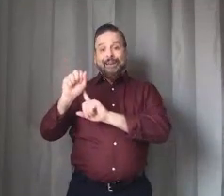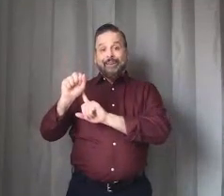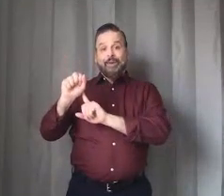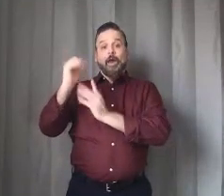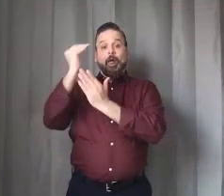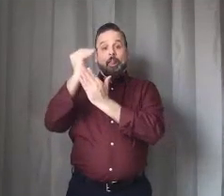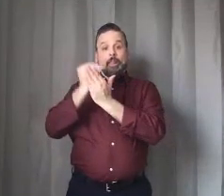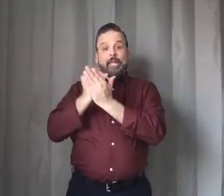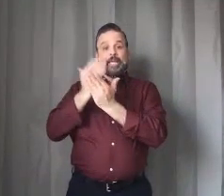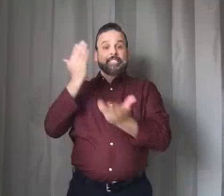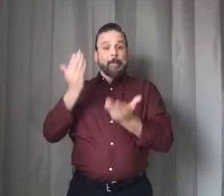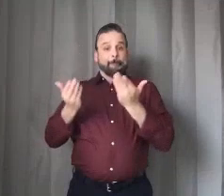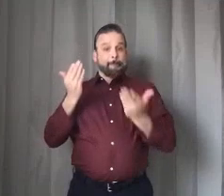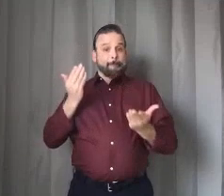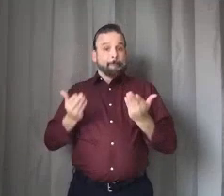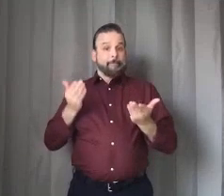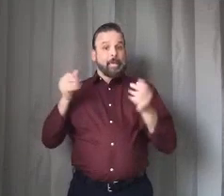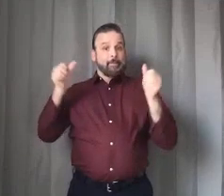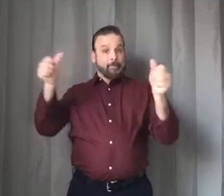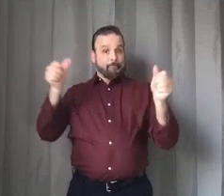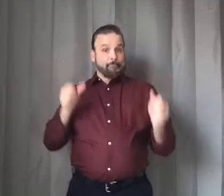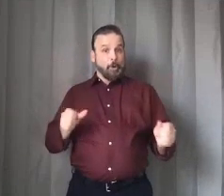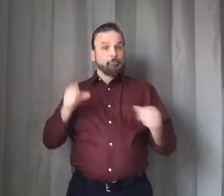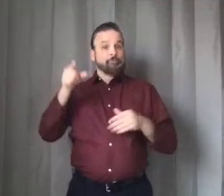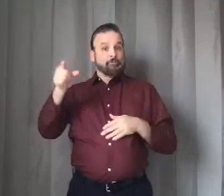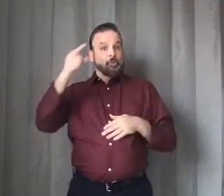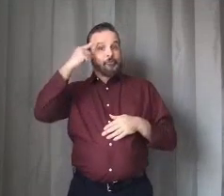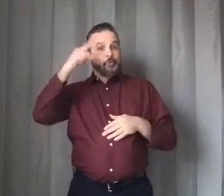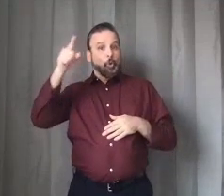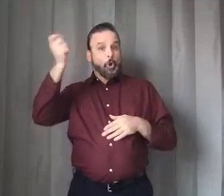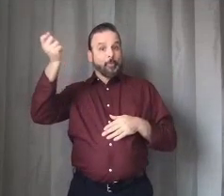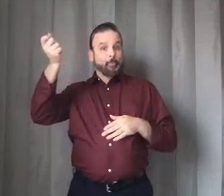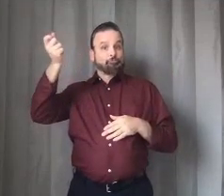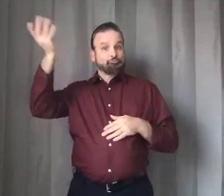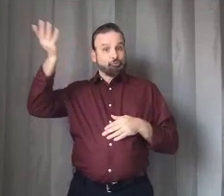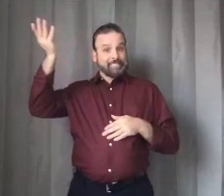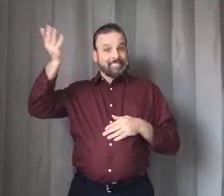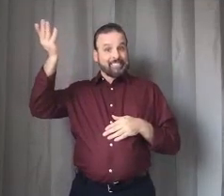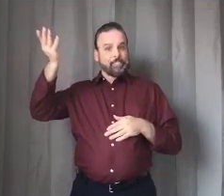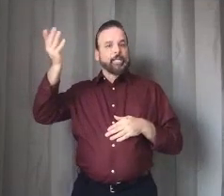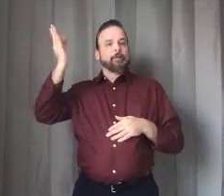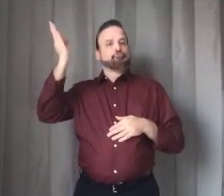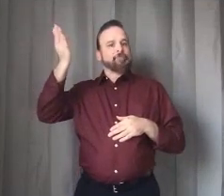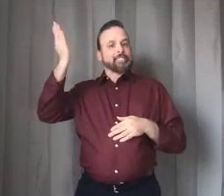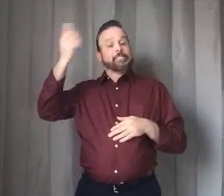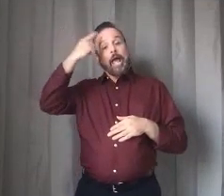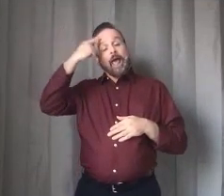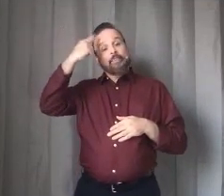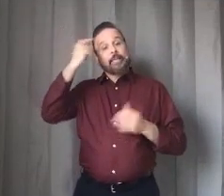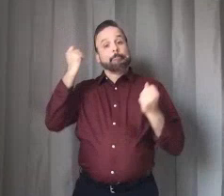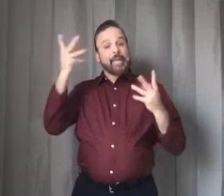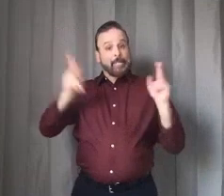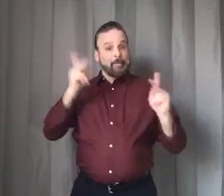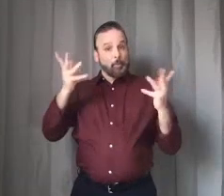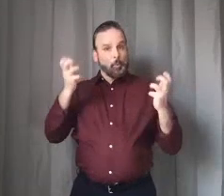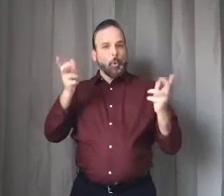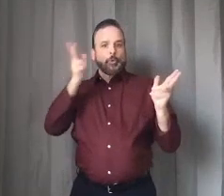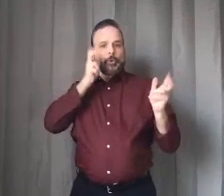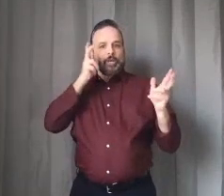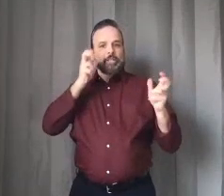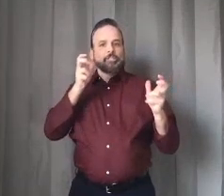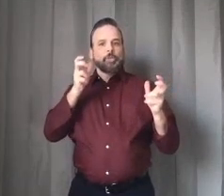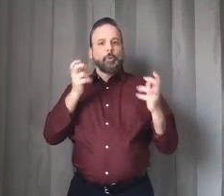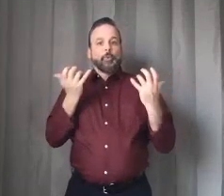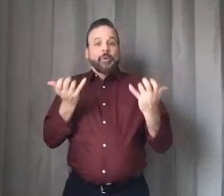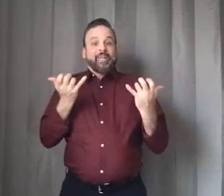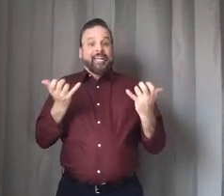maybe we can put it on our on our page for our presentation too. Because I think a lot of people will probably want to hear that. So guys, we are